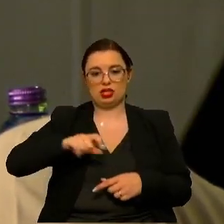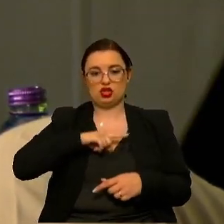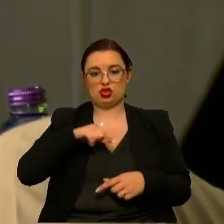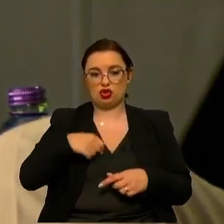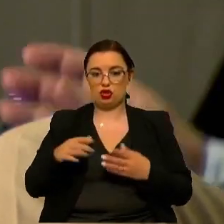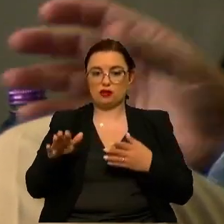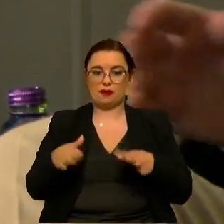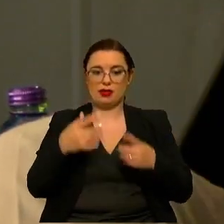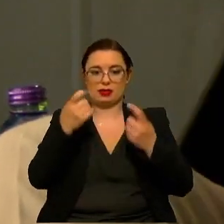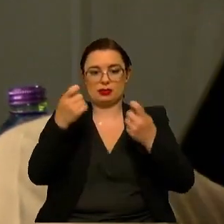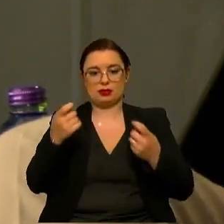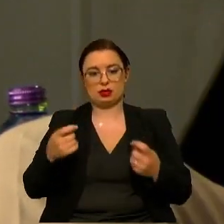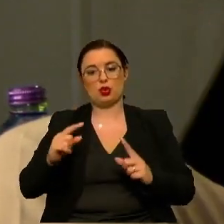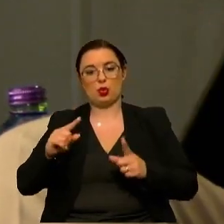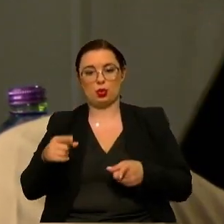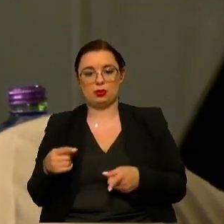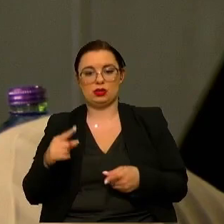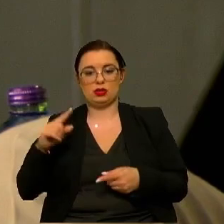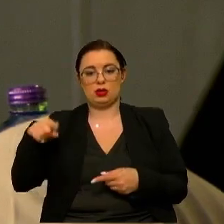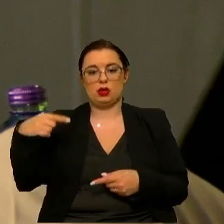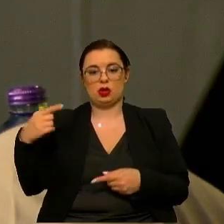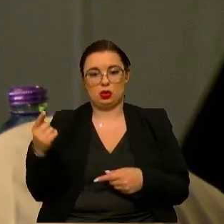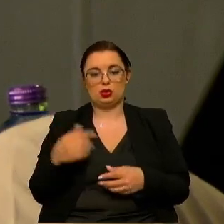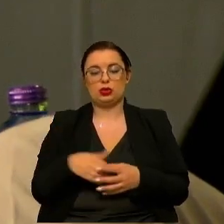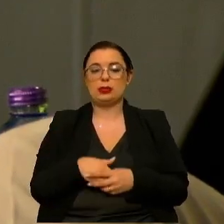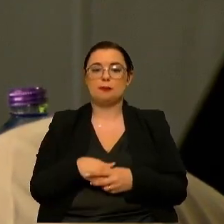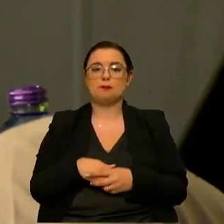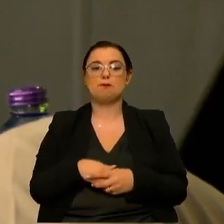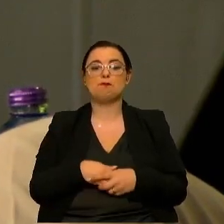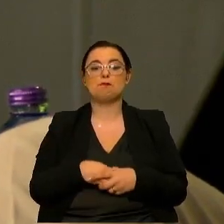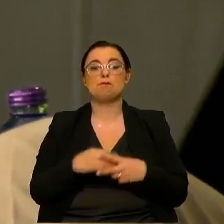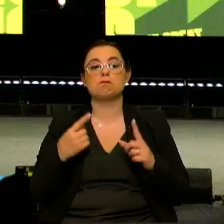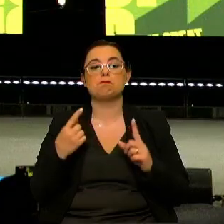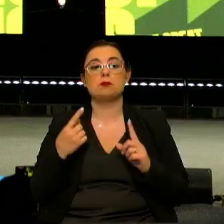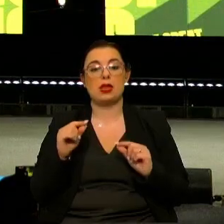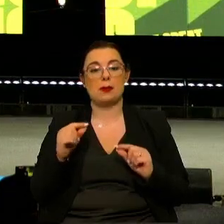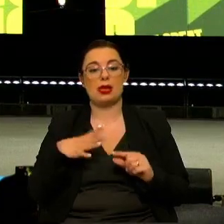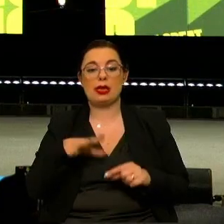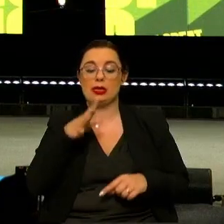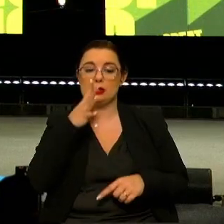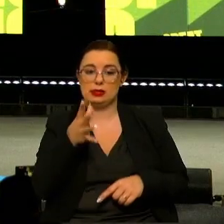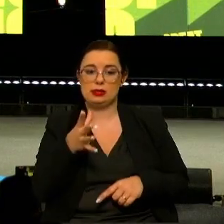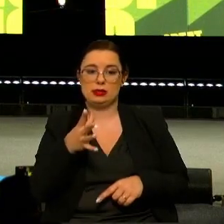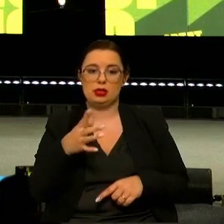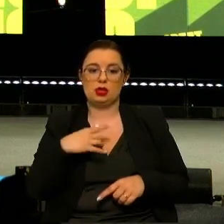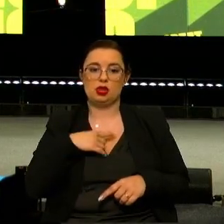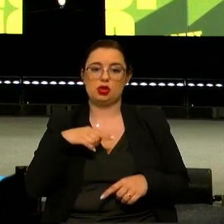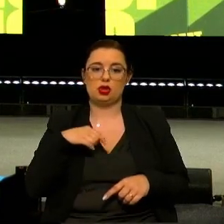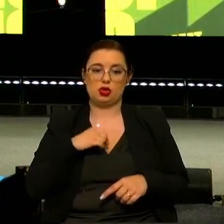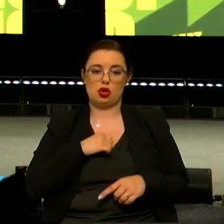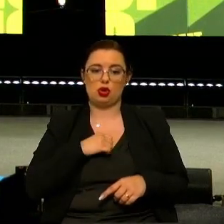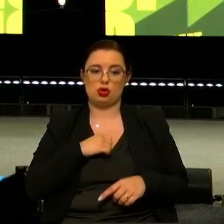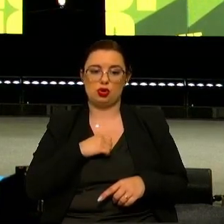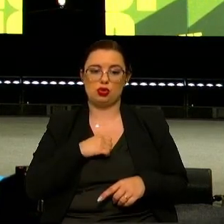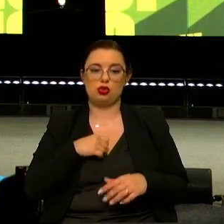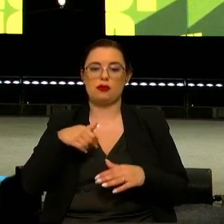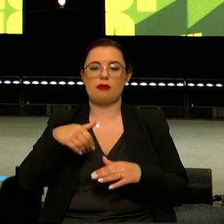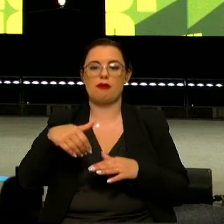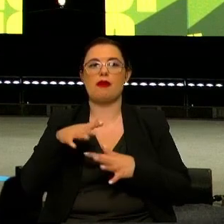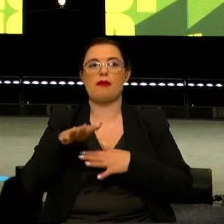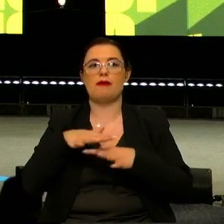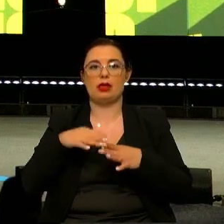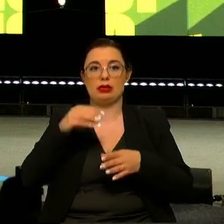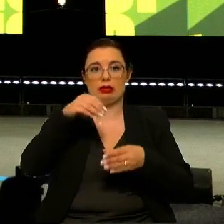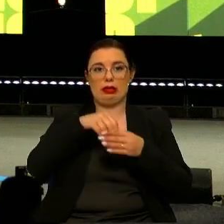project. We are finishing the design phase and starting the prototyping, and the